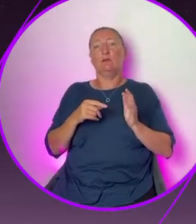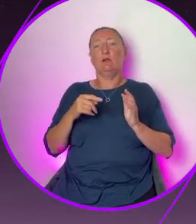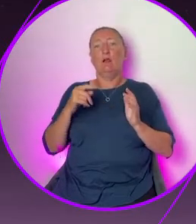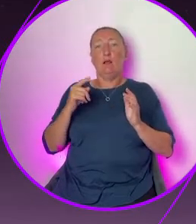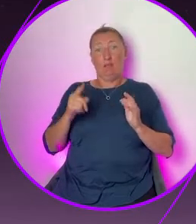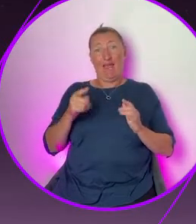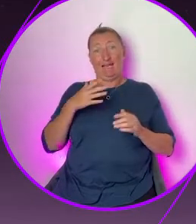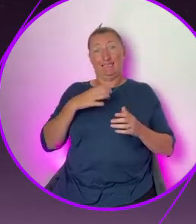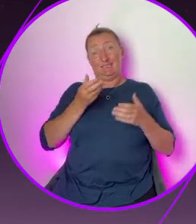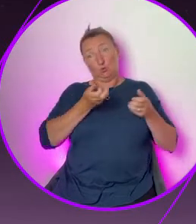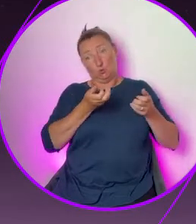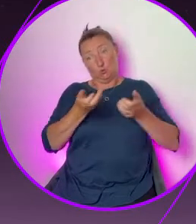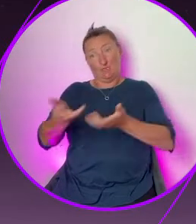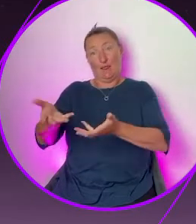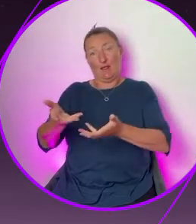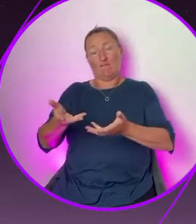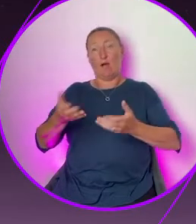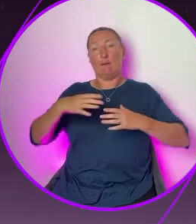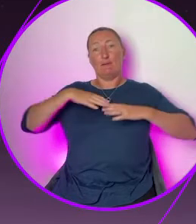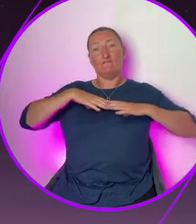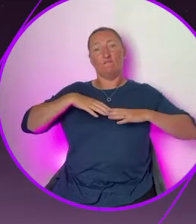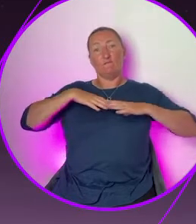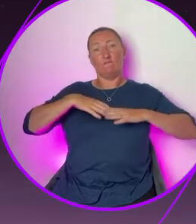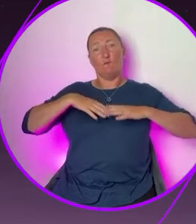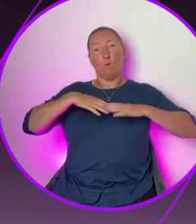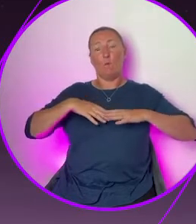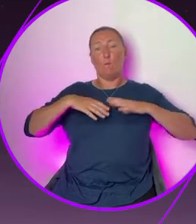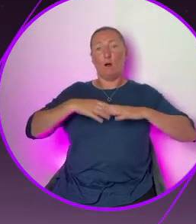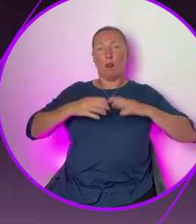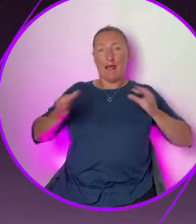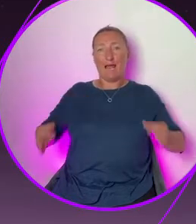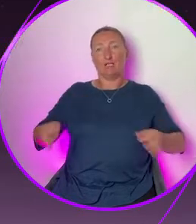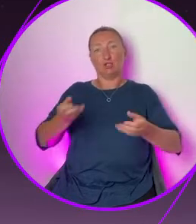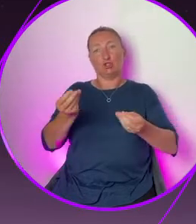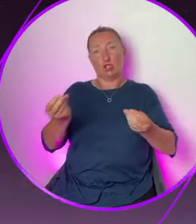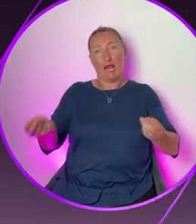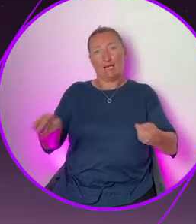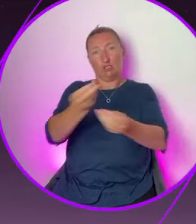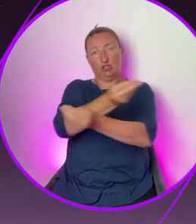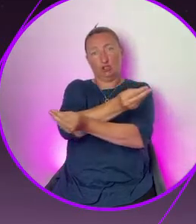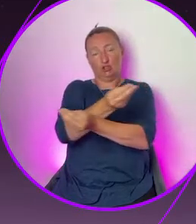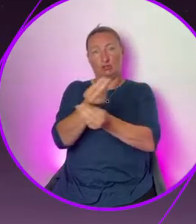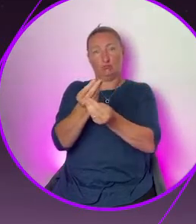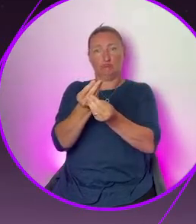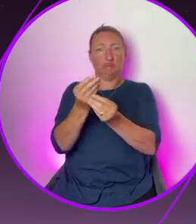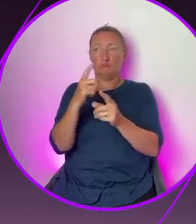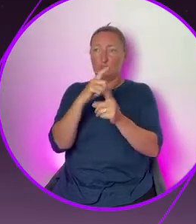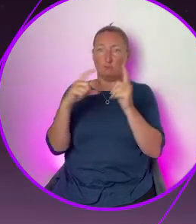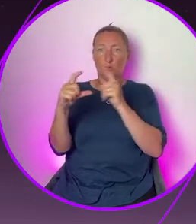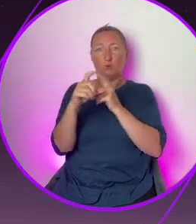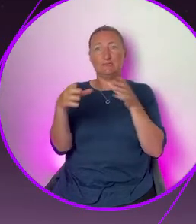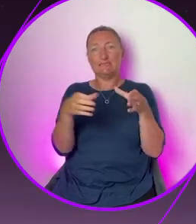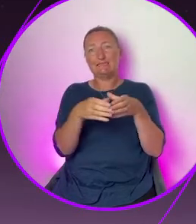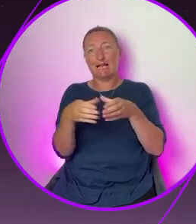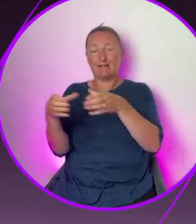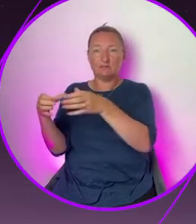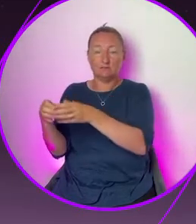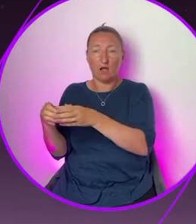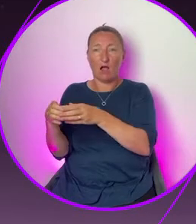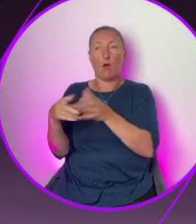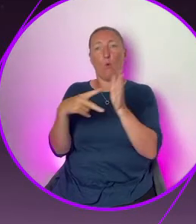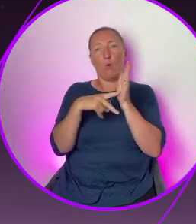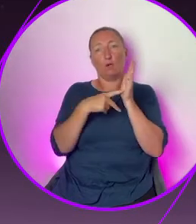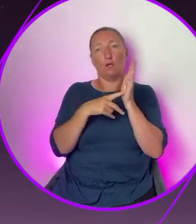to deliver formal and informal exchange of knowledge between different communities, sectors, organizations,